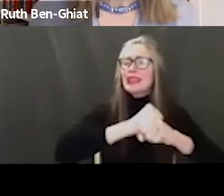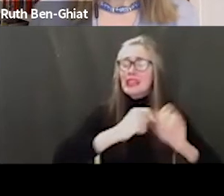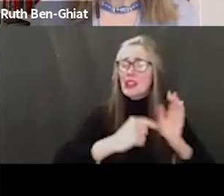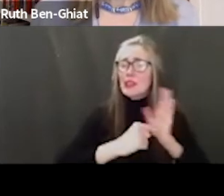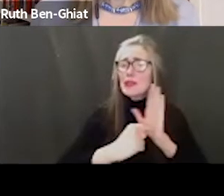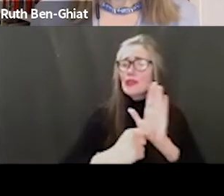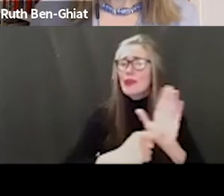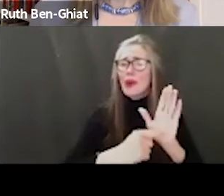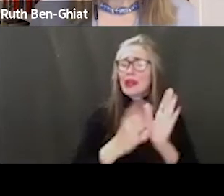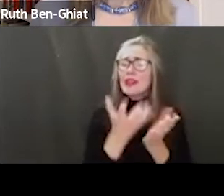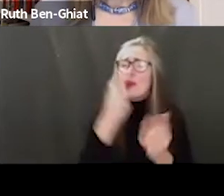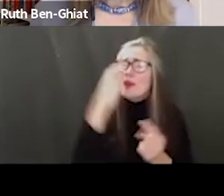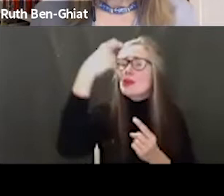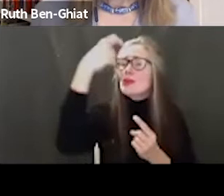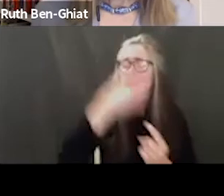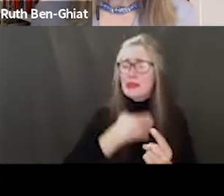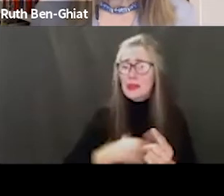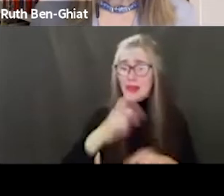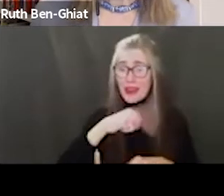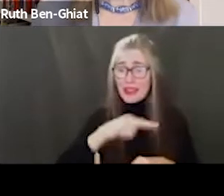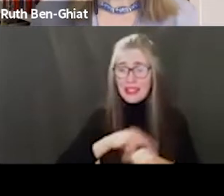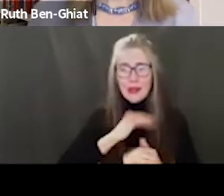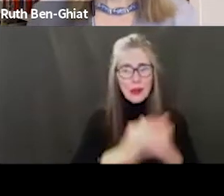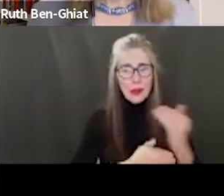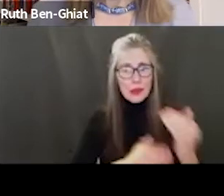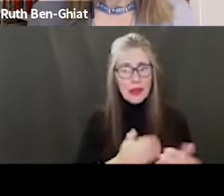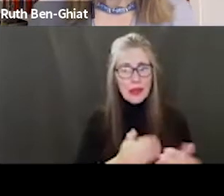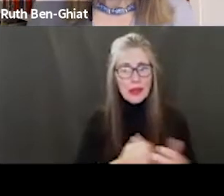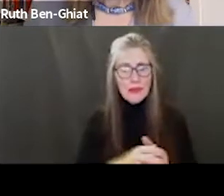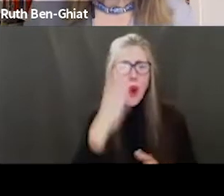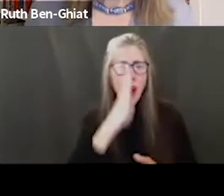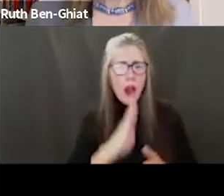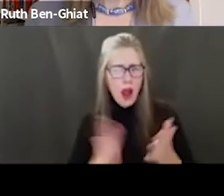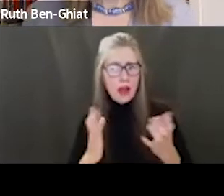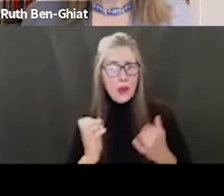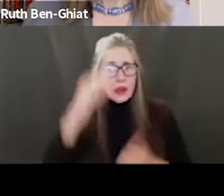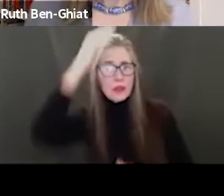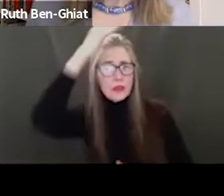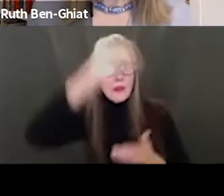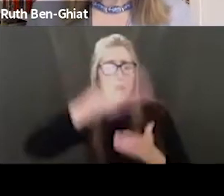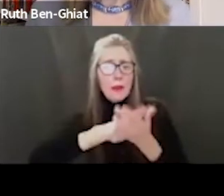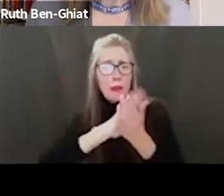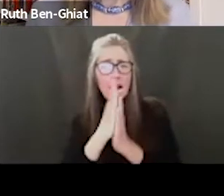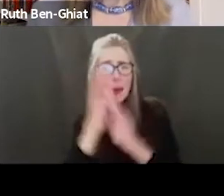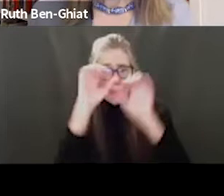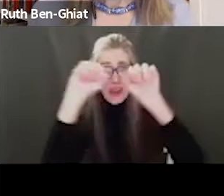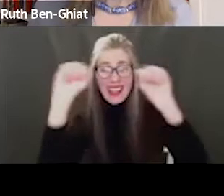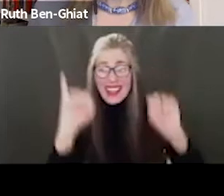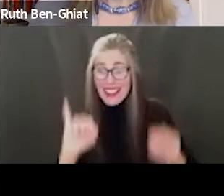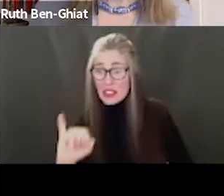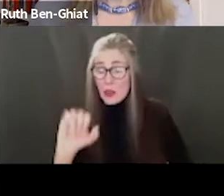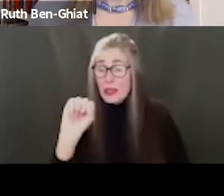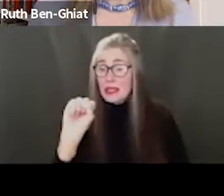on throughout a century. God wanted Donald Trump to become president, said former White House press secretary Sarah